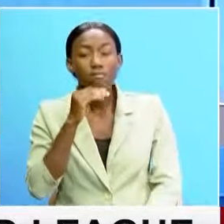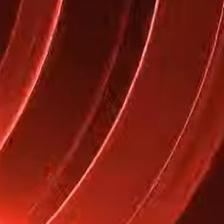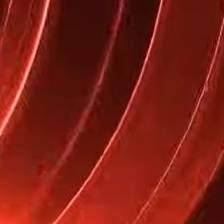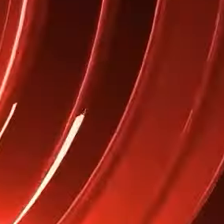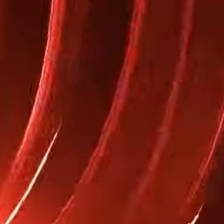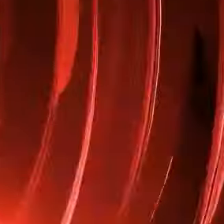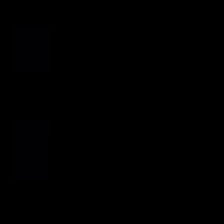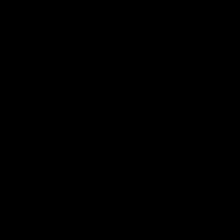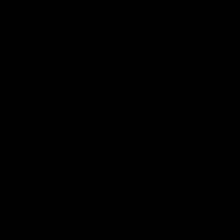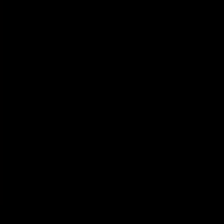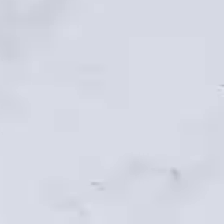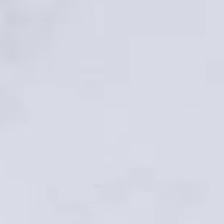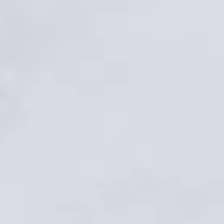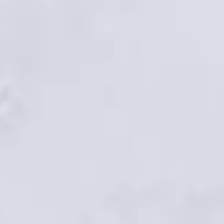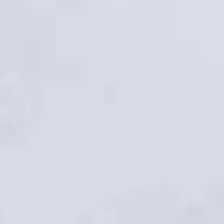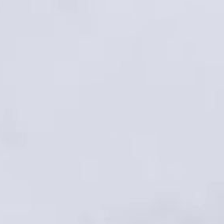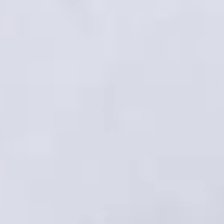equally.